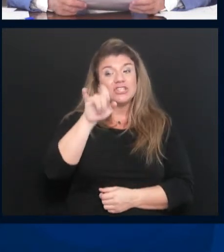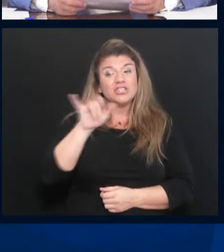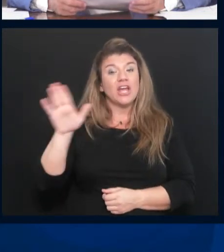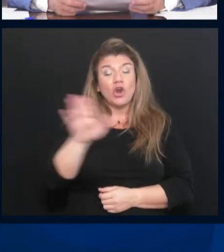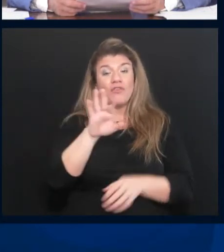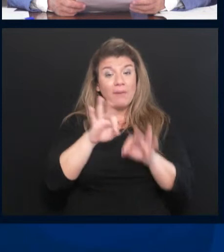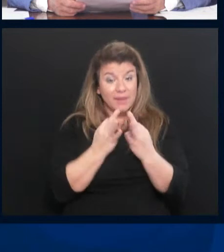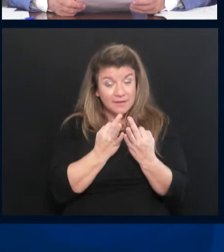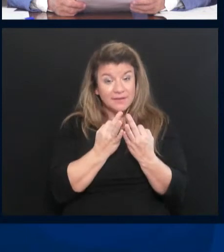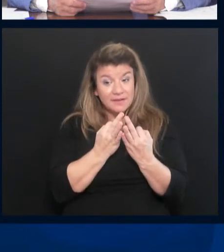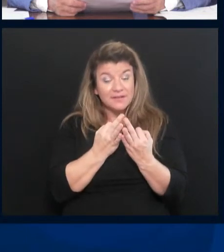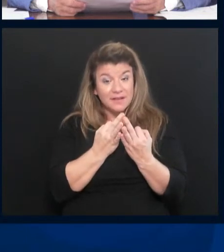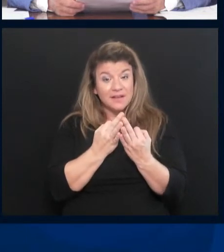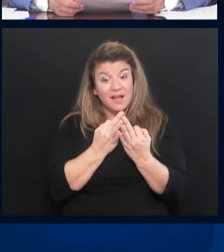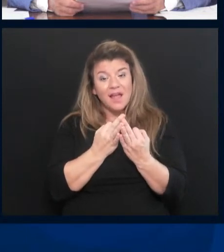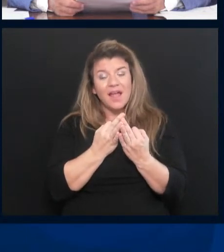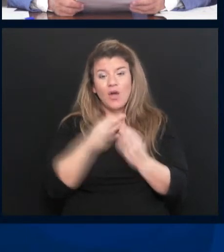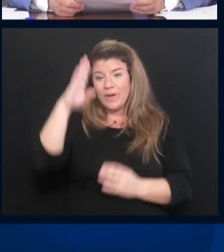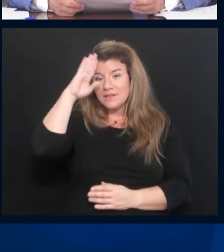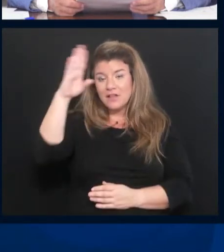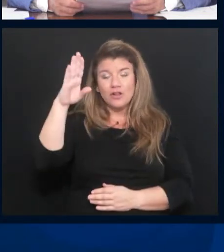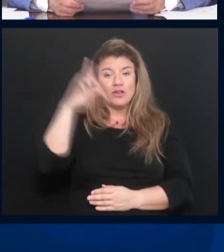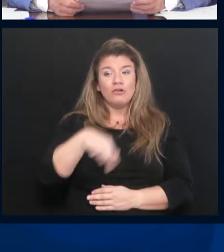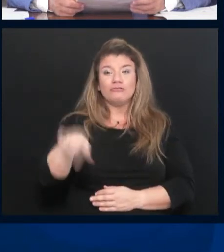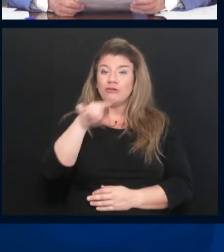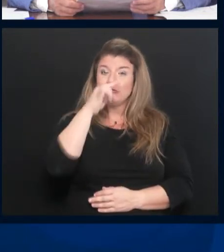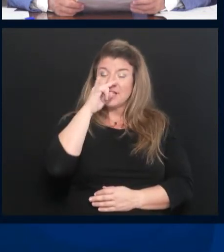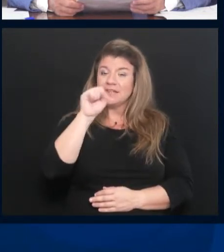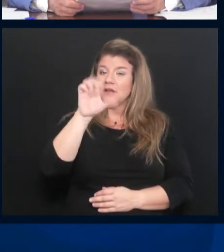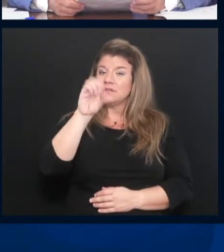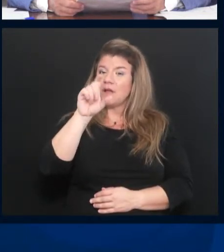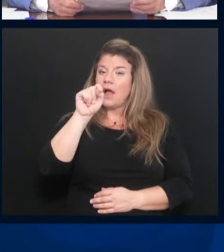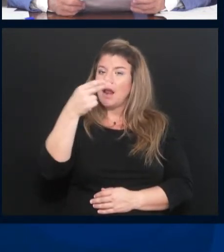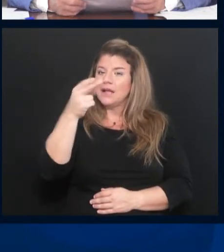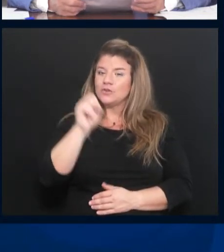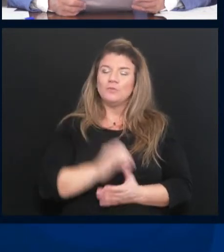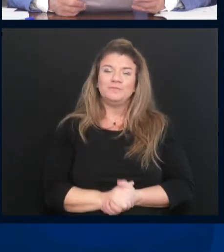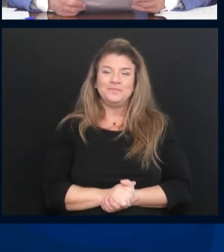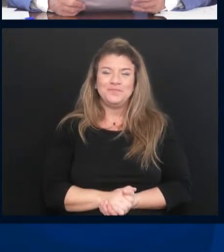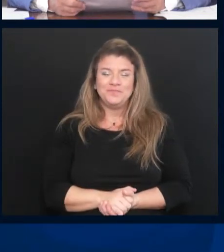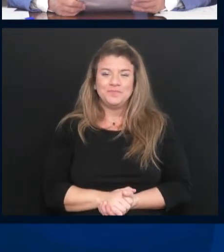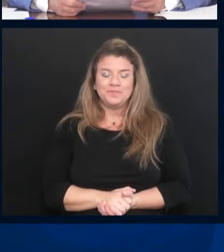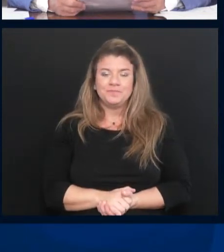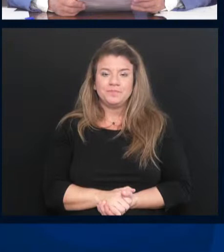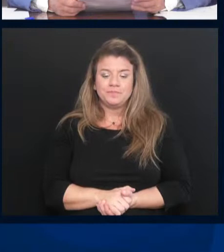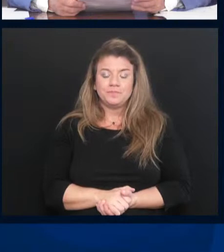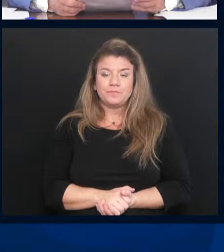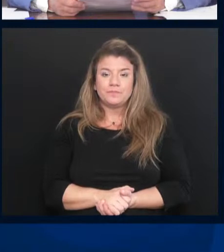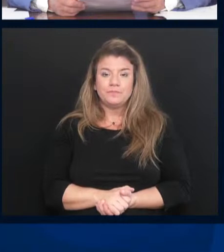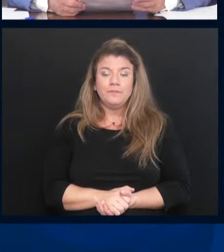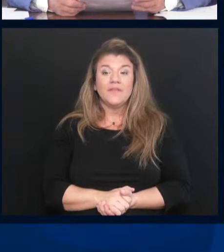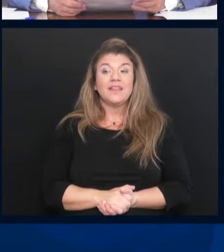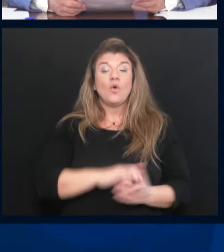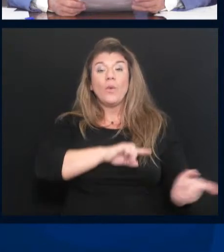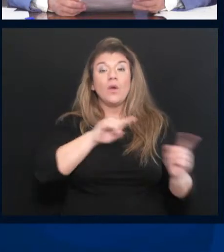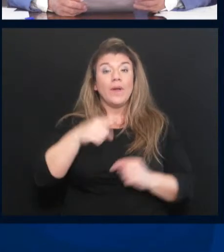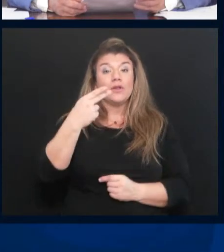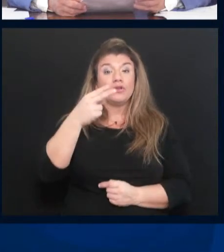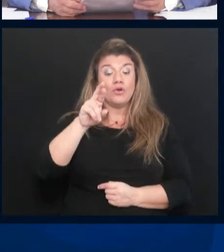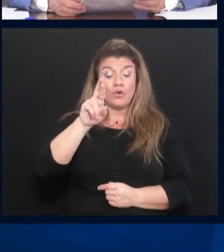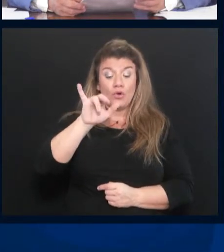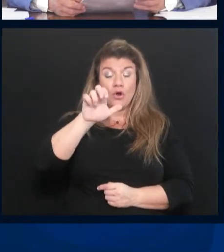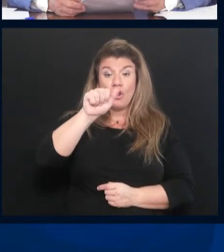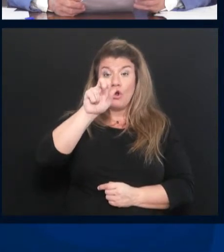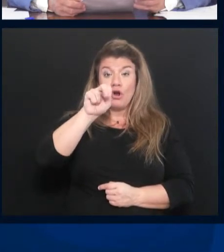and we salute all those kids at Scott High School. Then we went to Hurricane High School